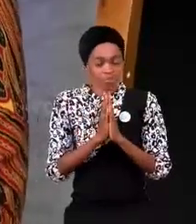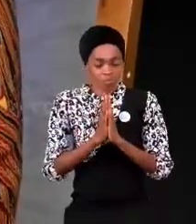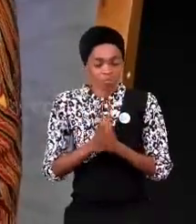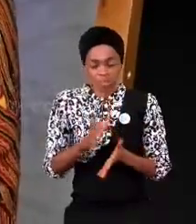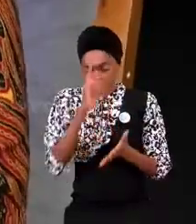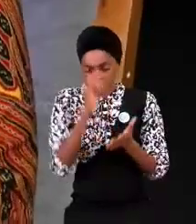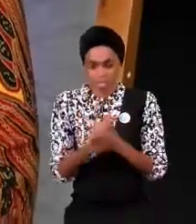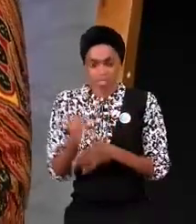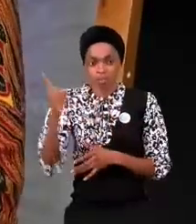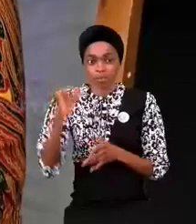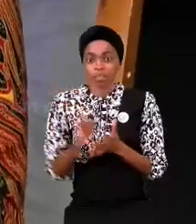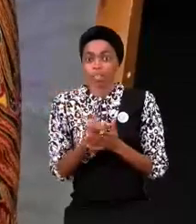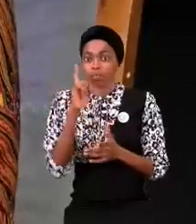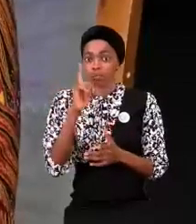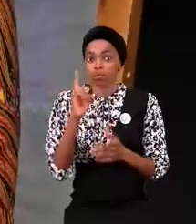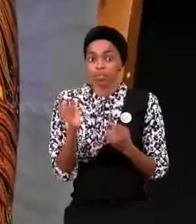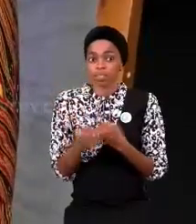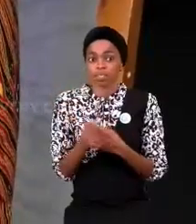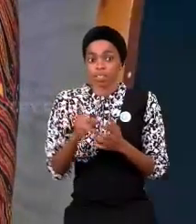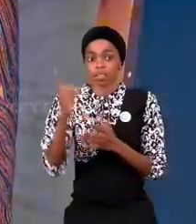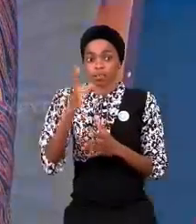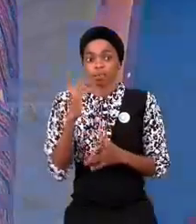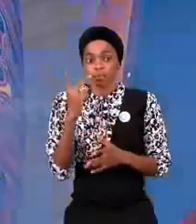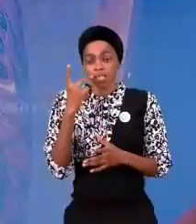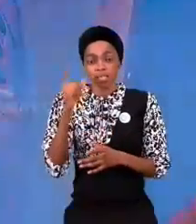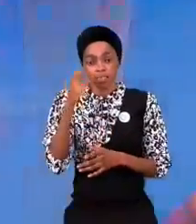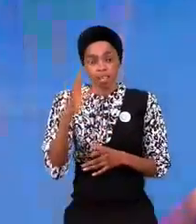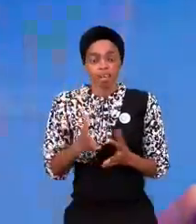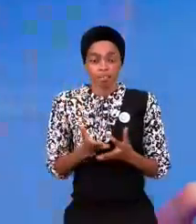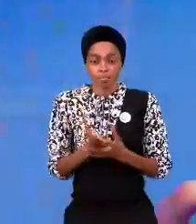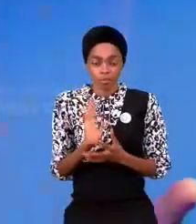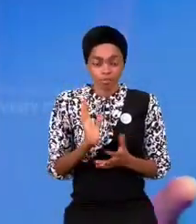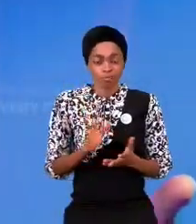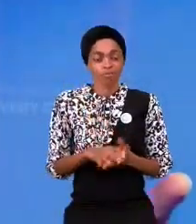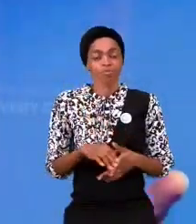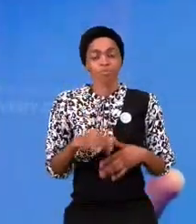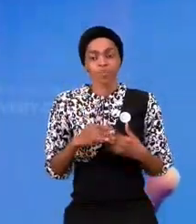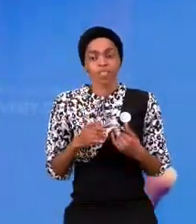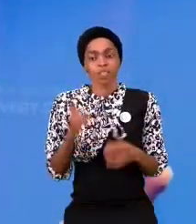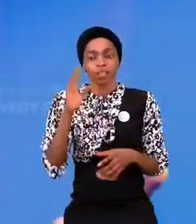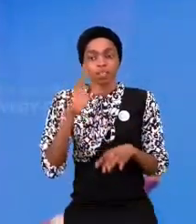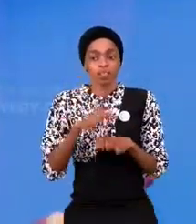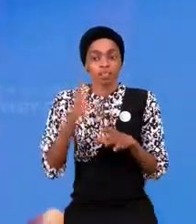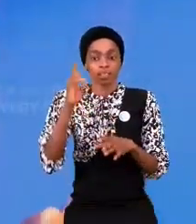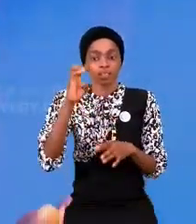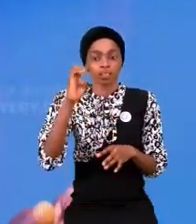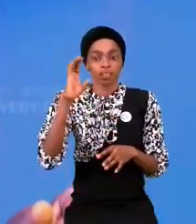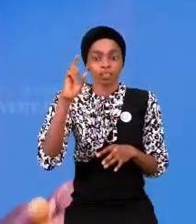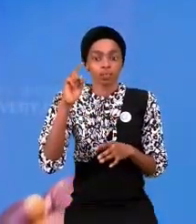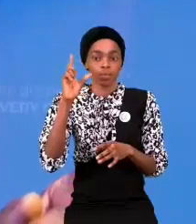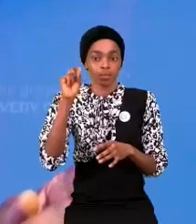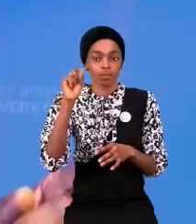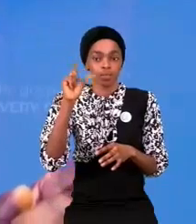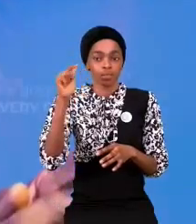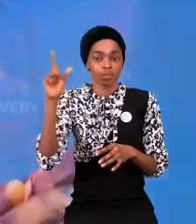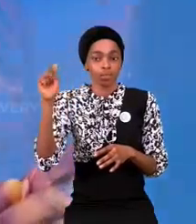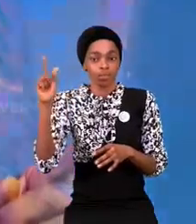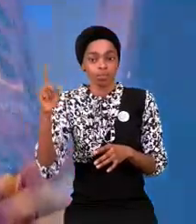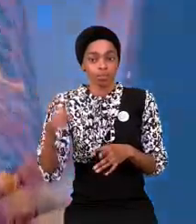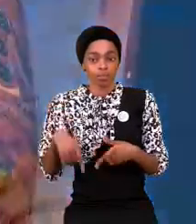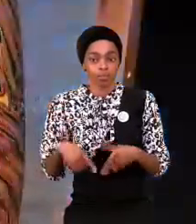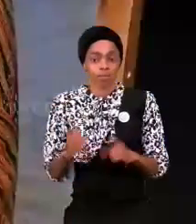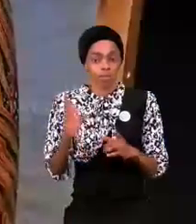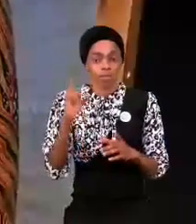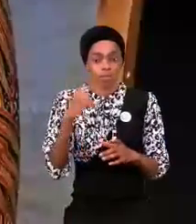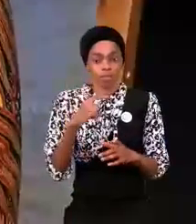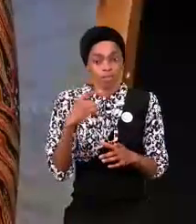December 2021, during GCK, with our W.F. Kumuyi, God now remembered me. So